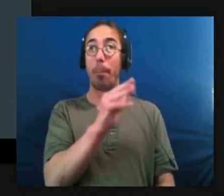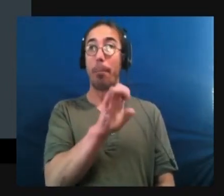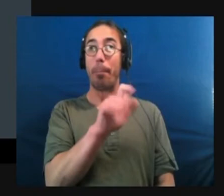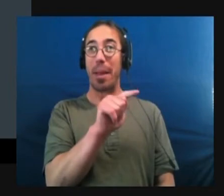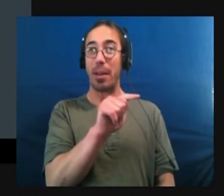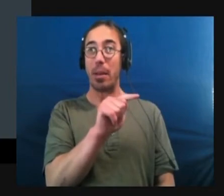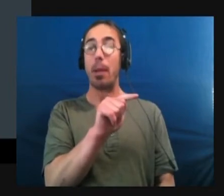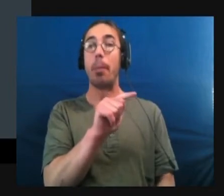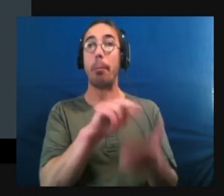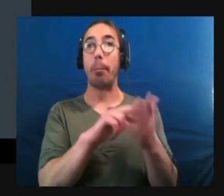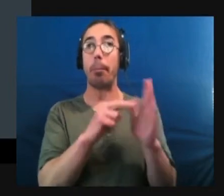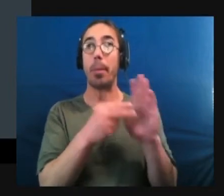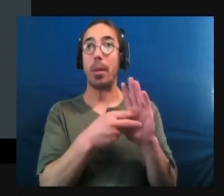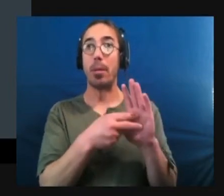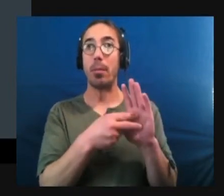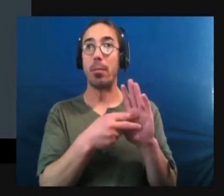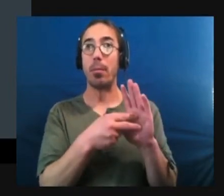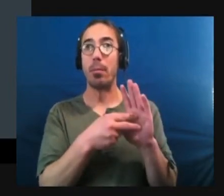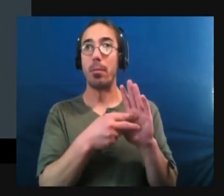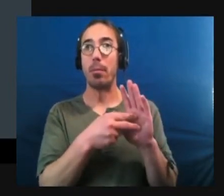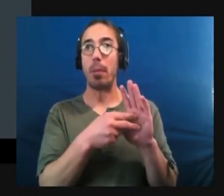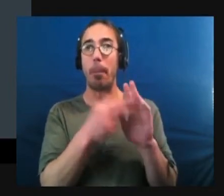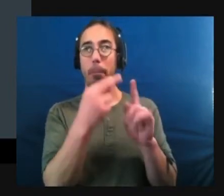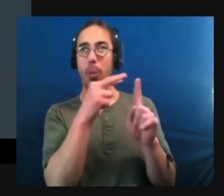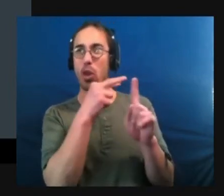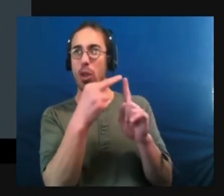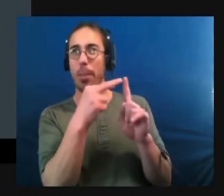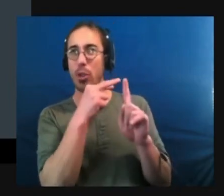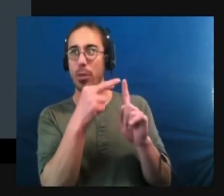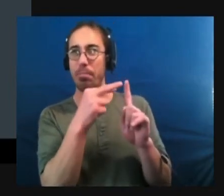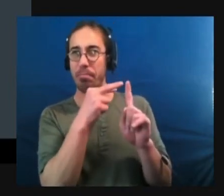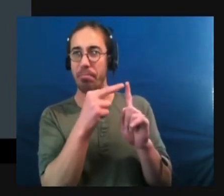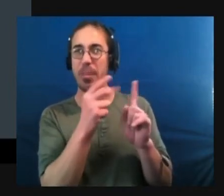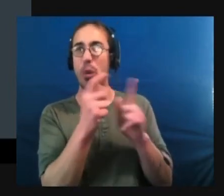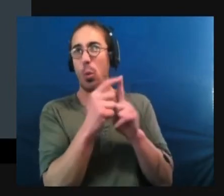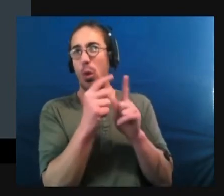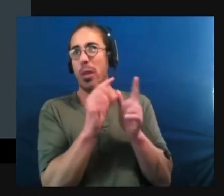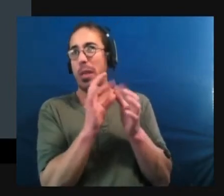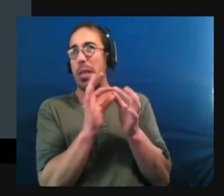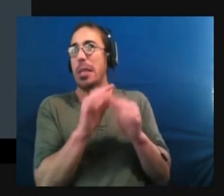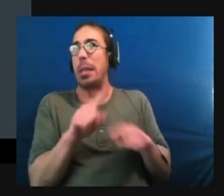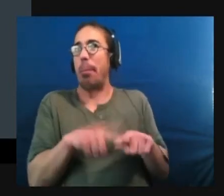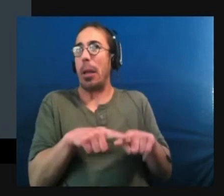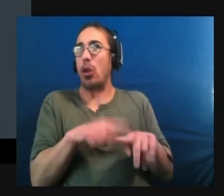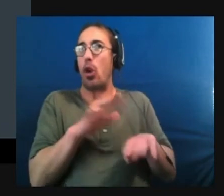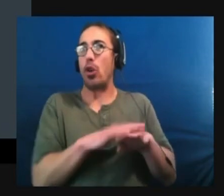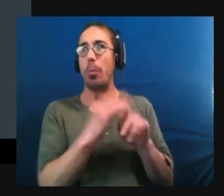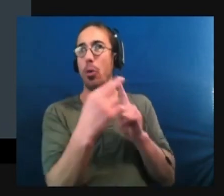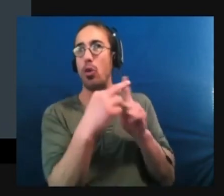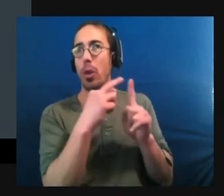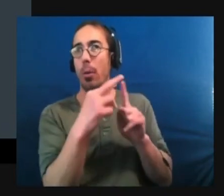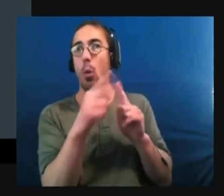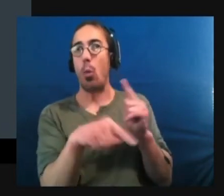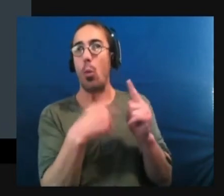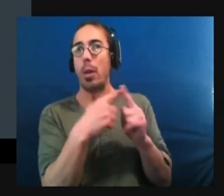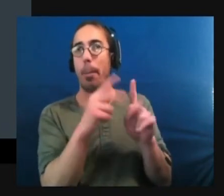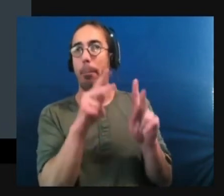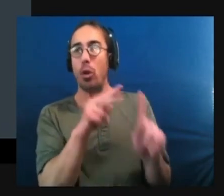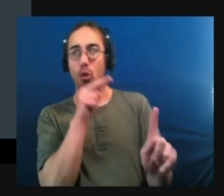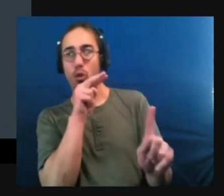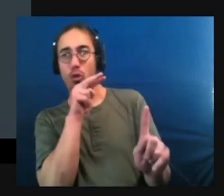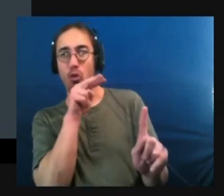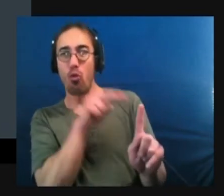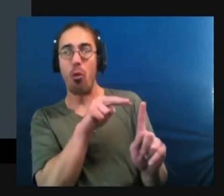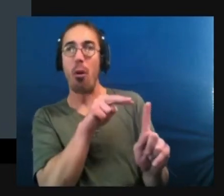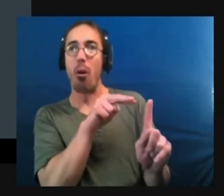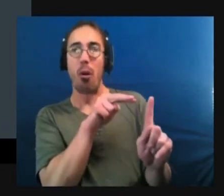much based on perception. So when people were looking at the ways that